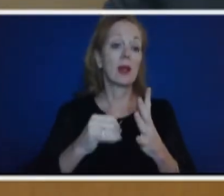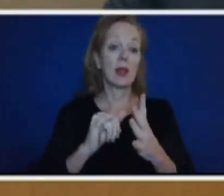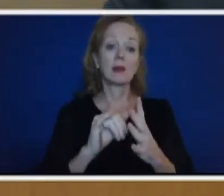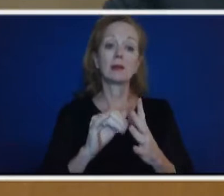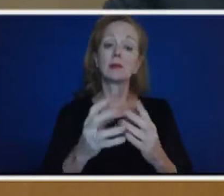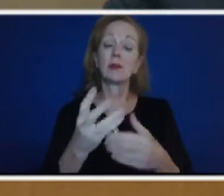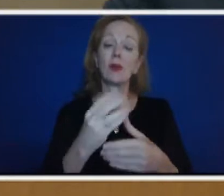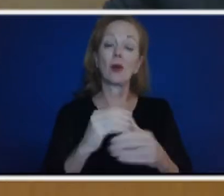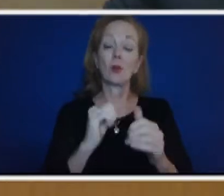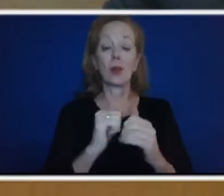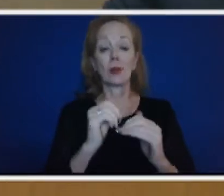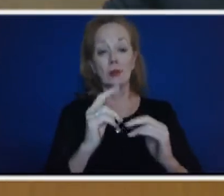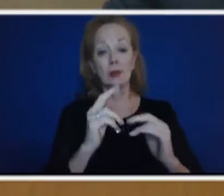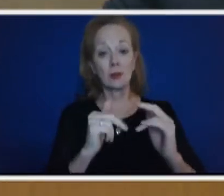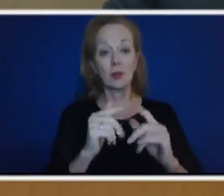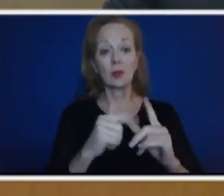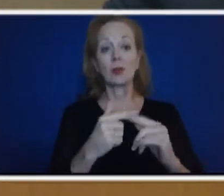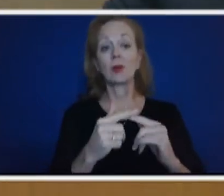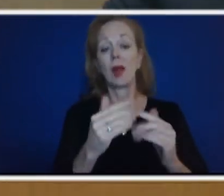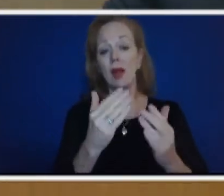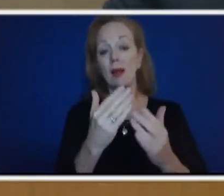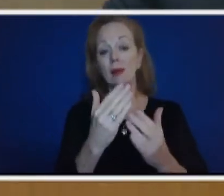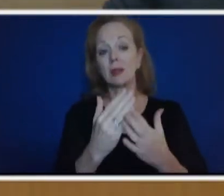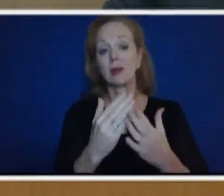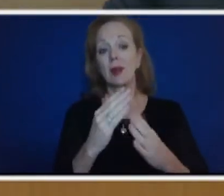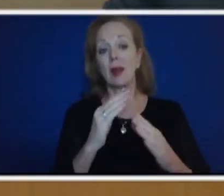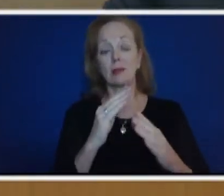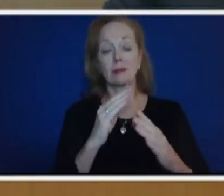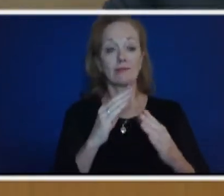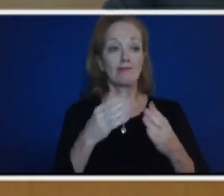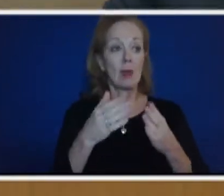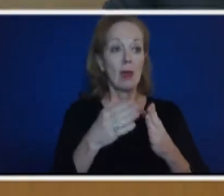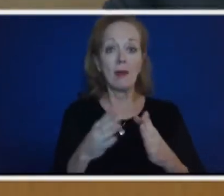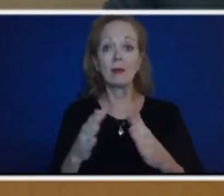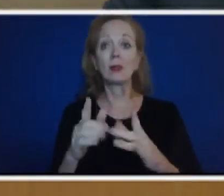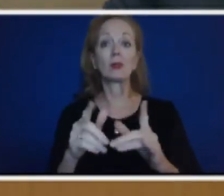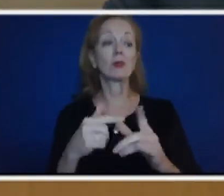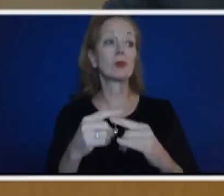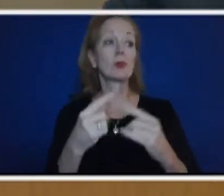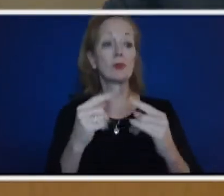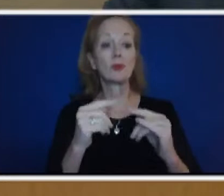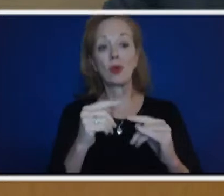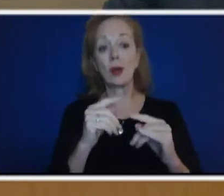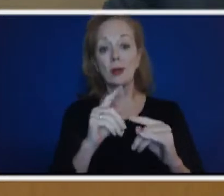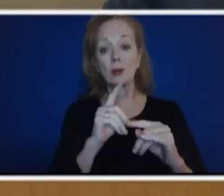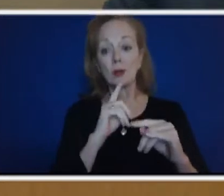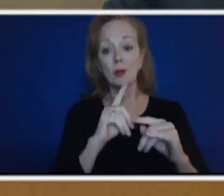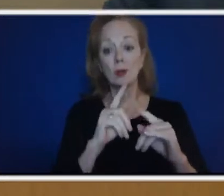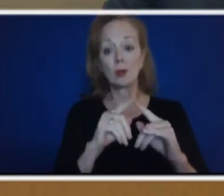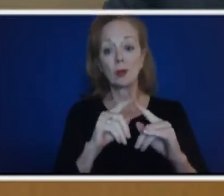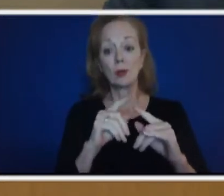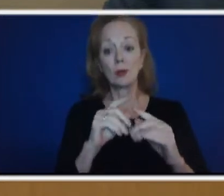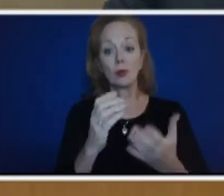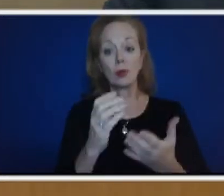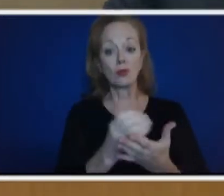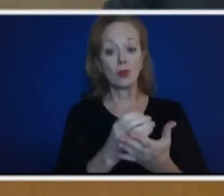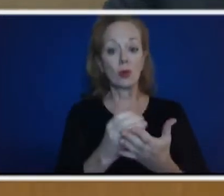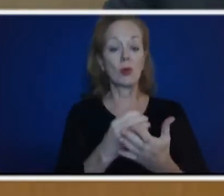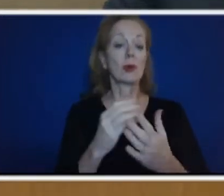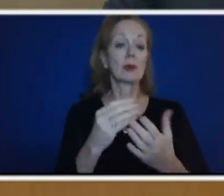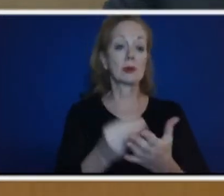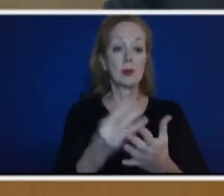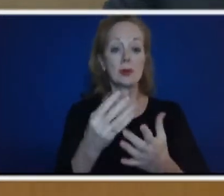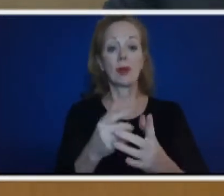construction, that we have some avenue in order to try to recoup those expenses based